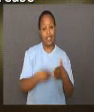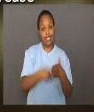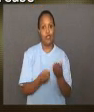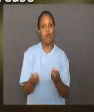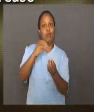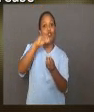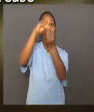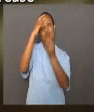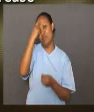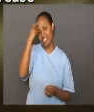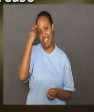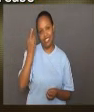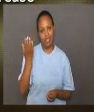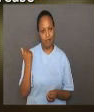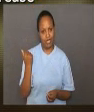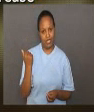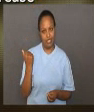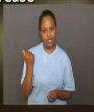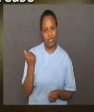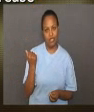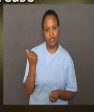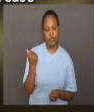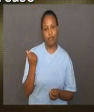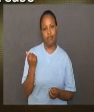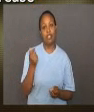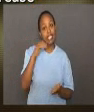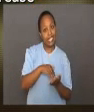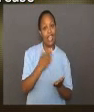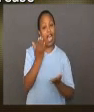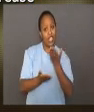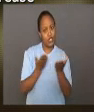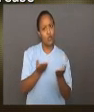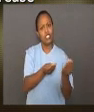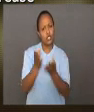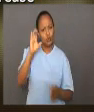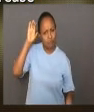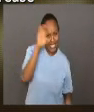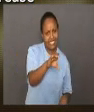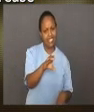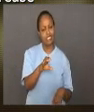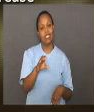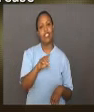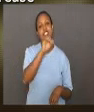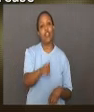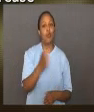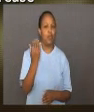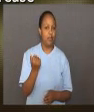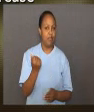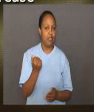attempt to increase the amount of taxes as well as the services peasants were forced to give for